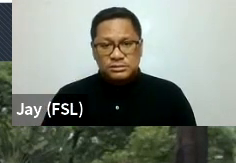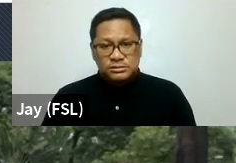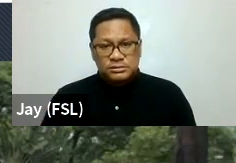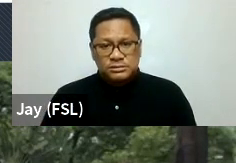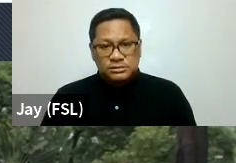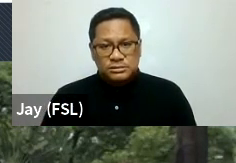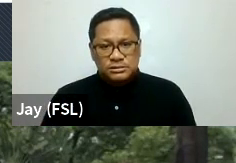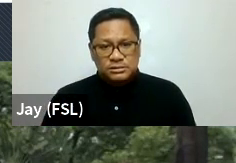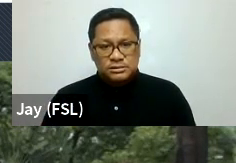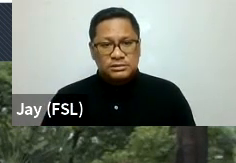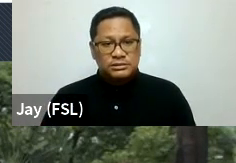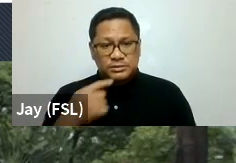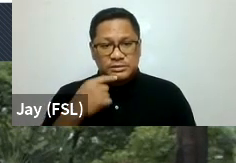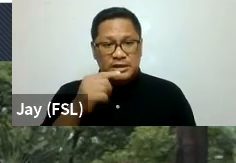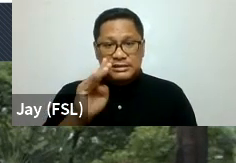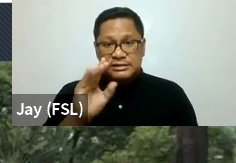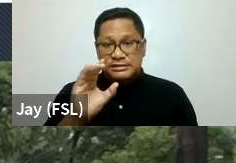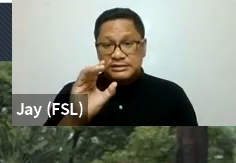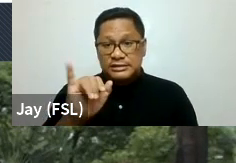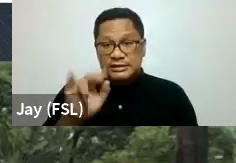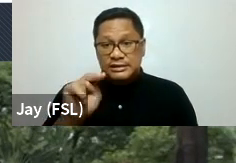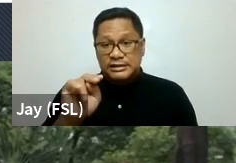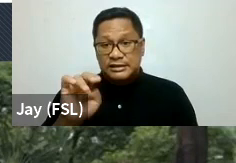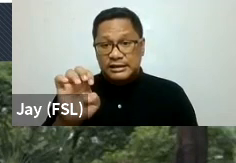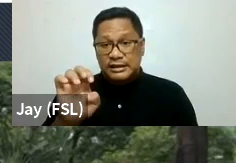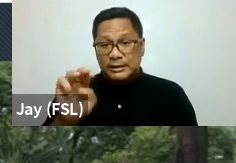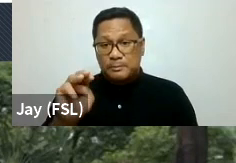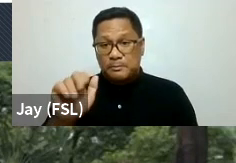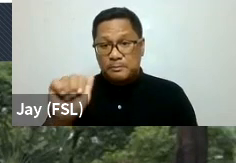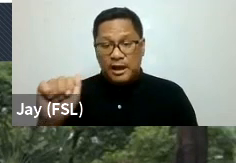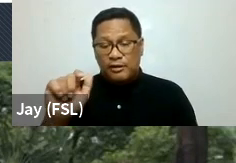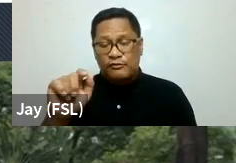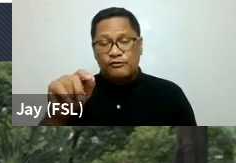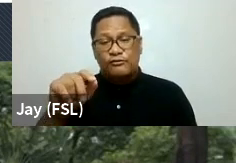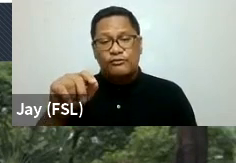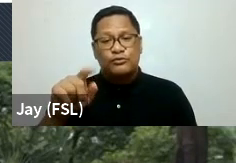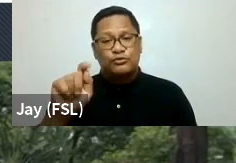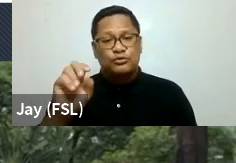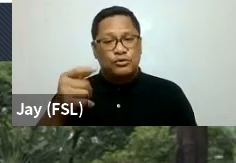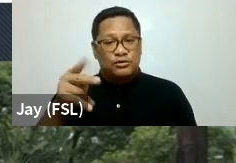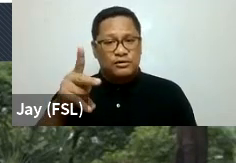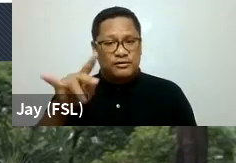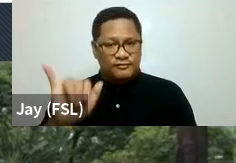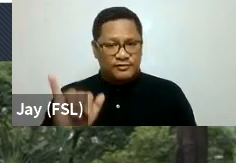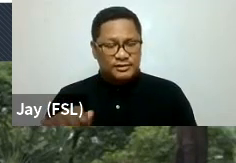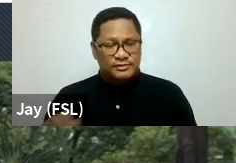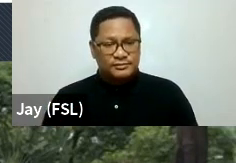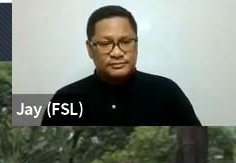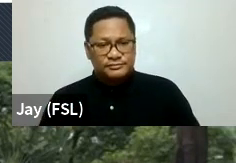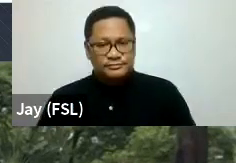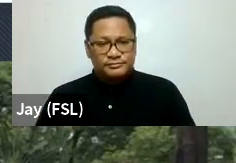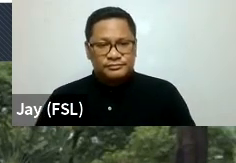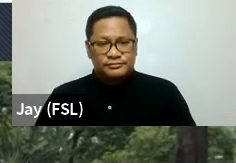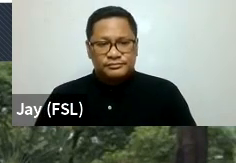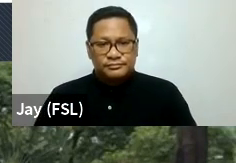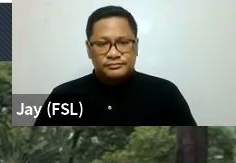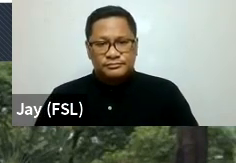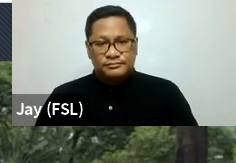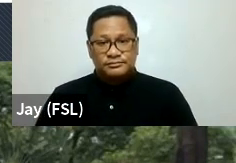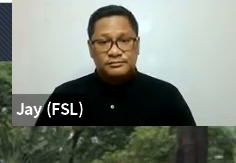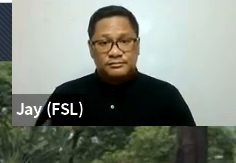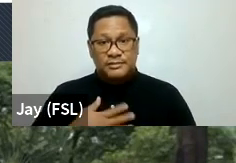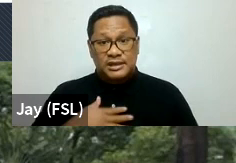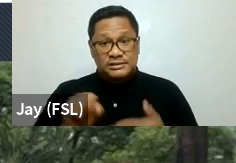is a cinematographer. Nag-shooting sila sa UST. E di syempre, ang subject ko